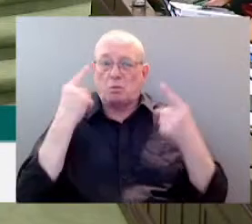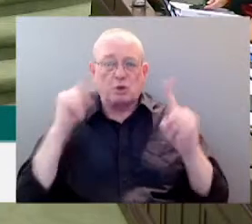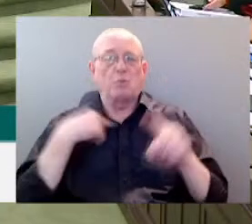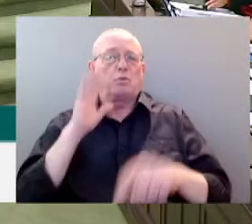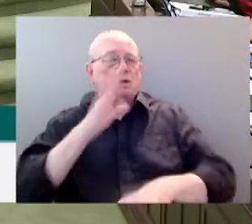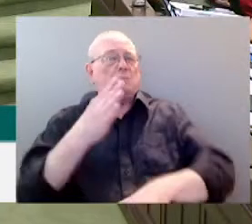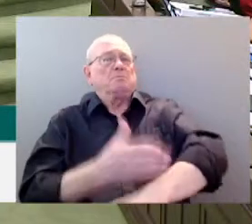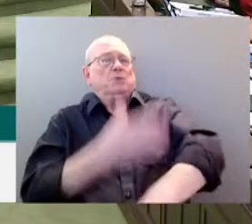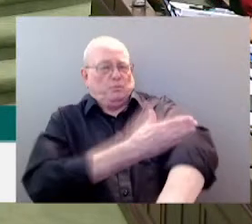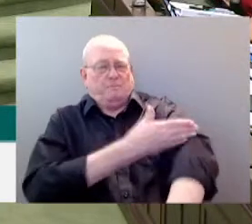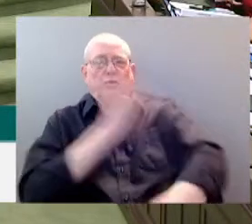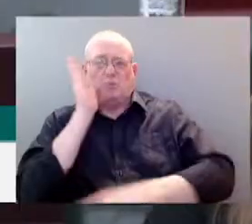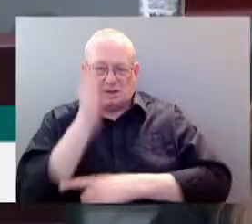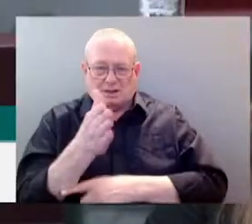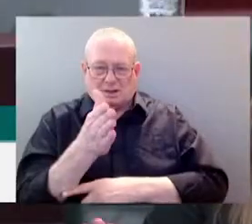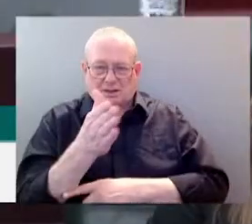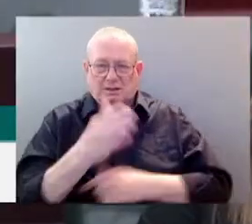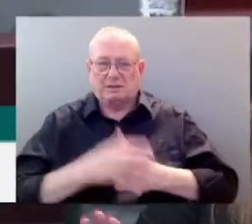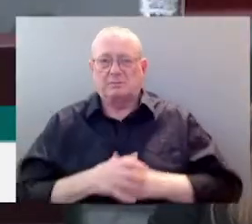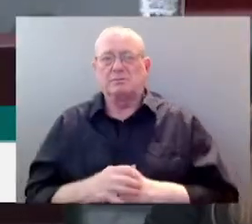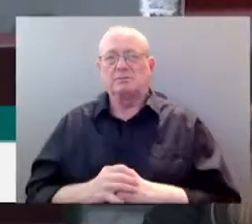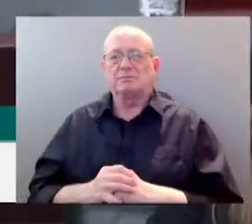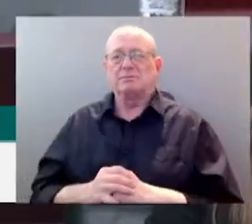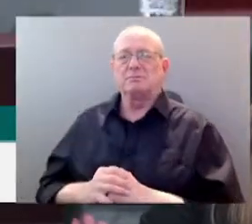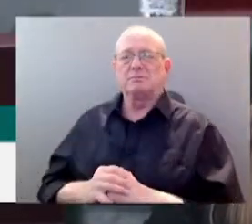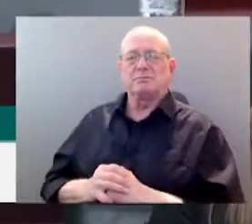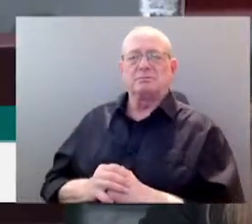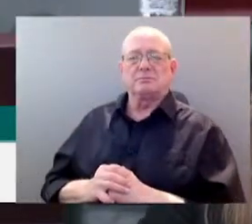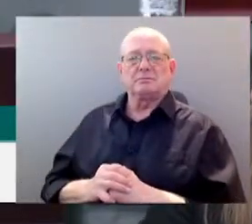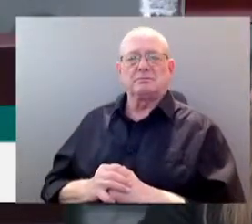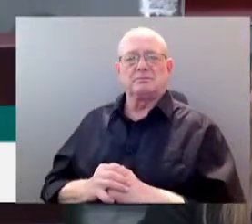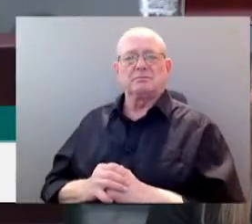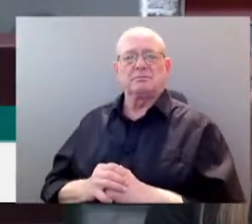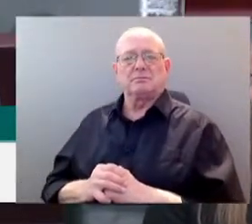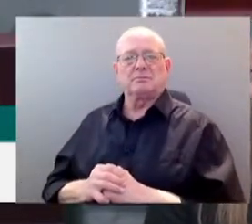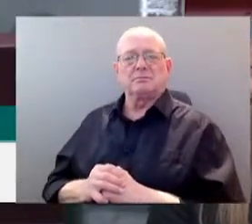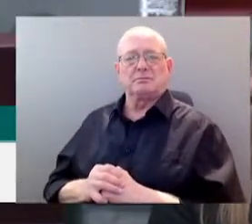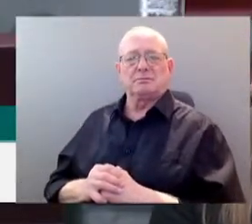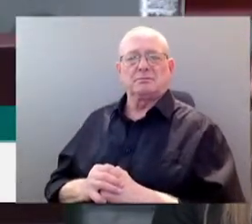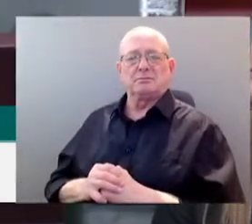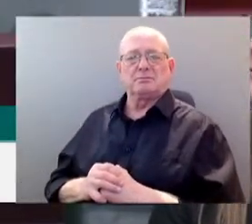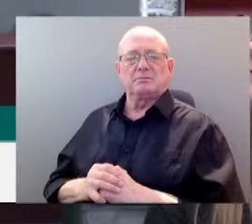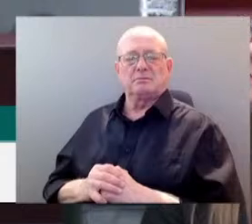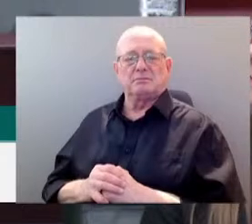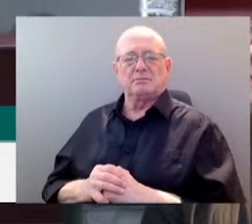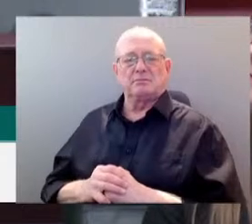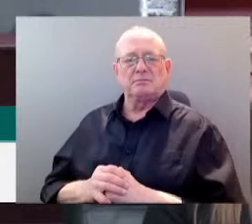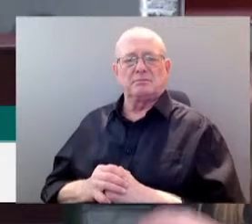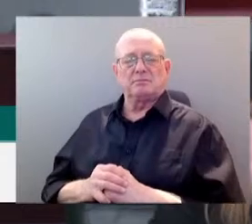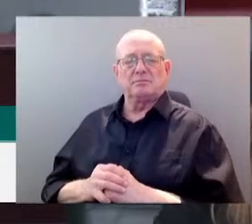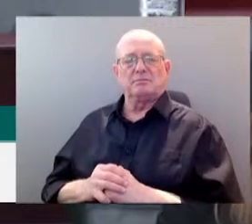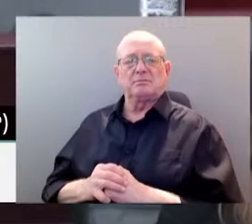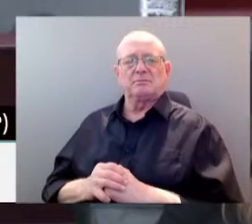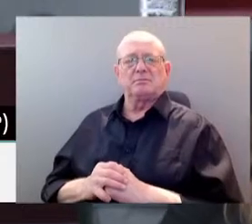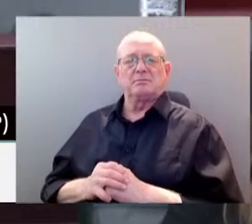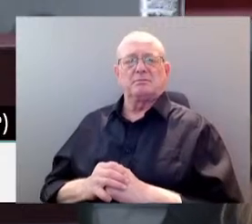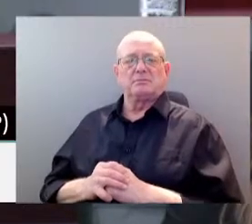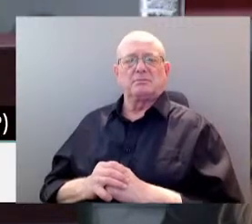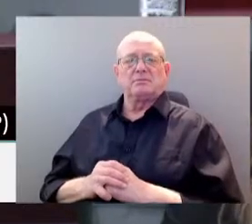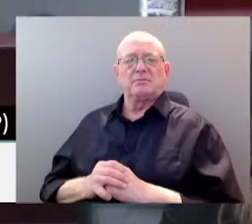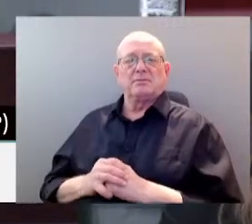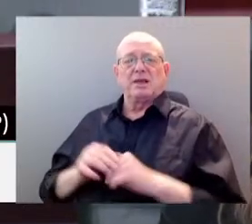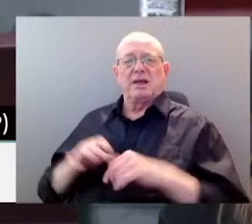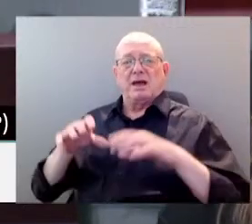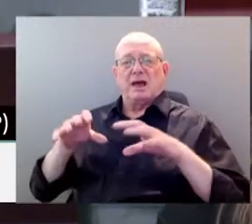Calgary Falcon Ridge given that the active adults program gave seniors an opportunity to